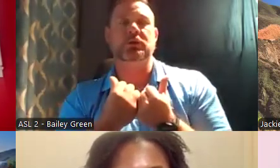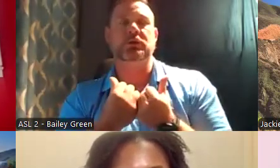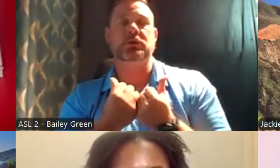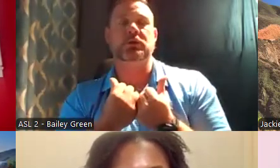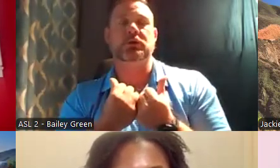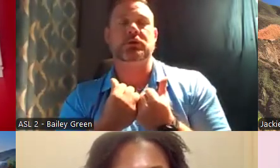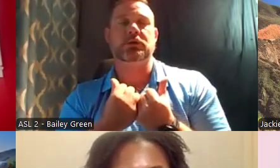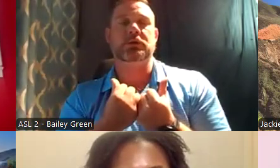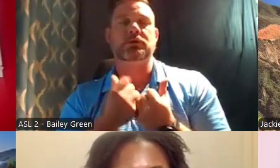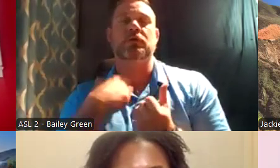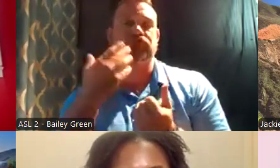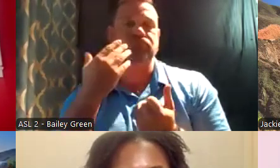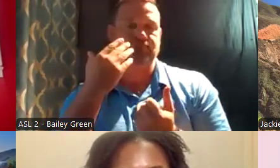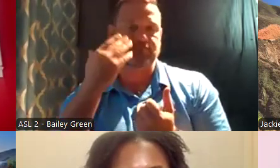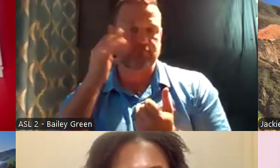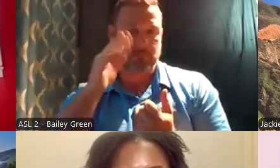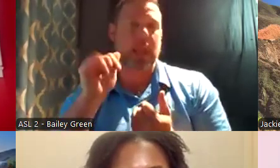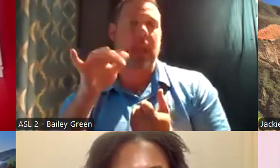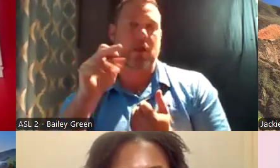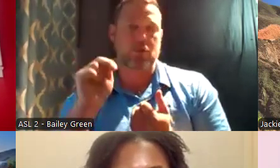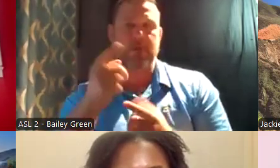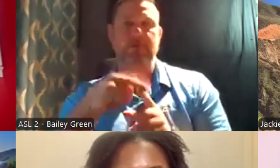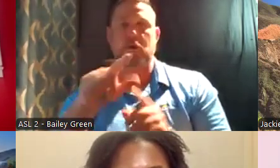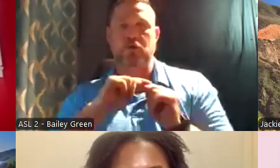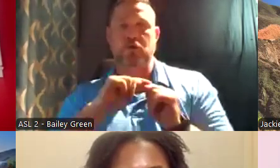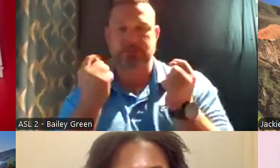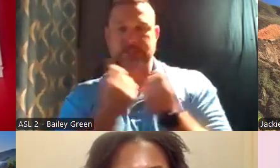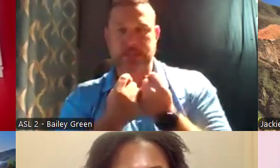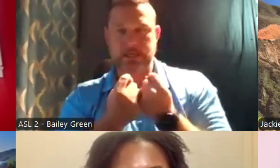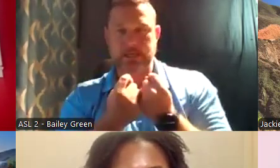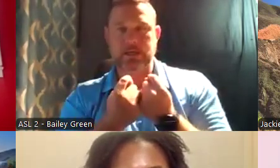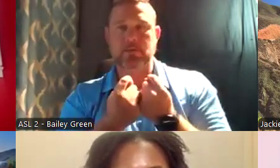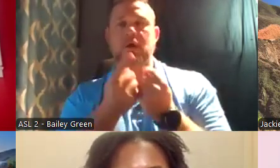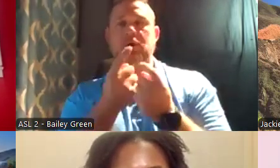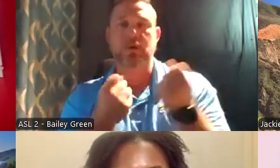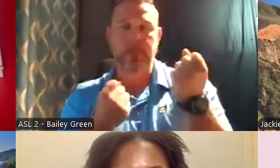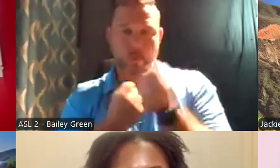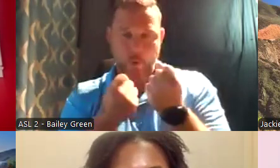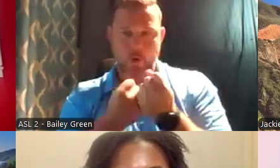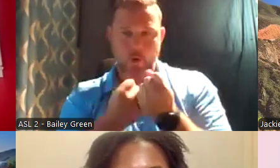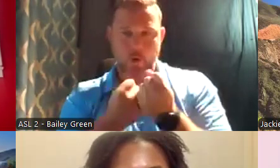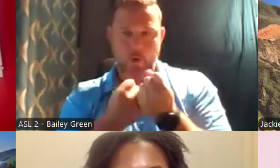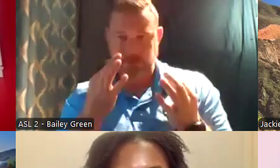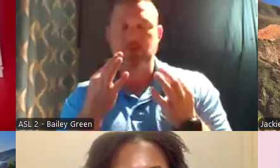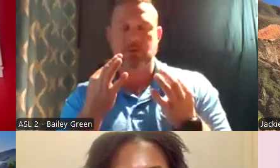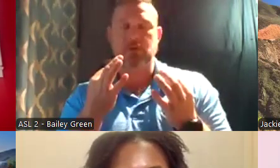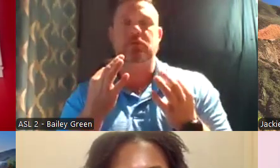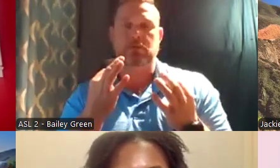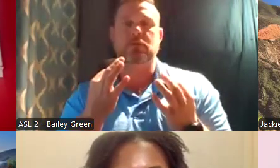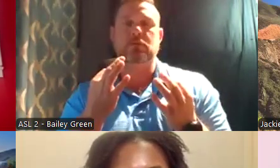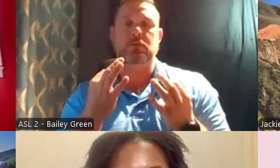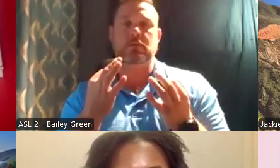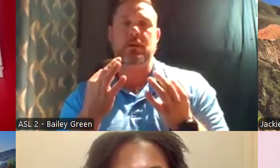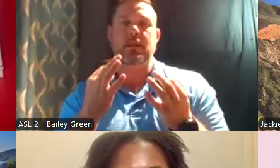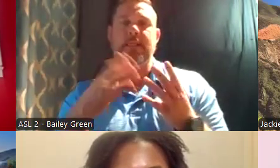again, shout out Aaron from your team, as supported decision-making has taken off. They've